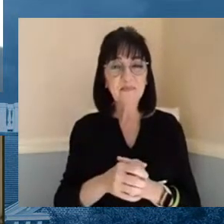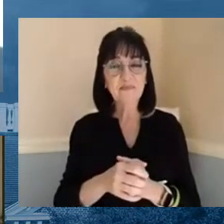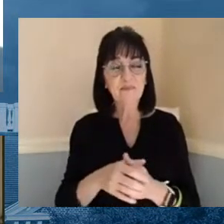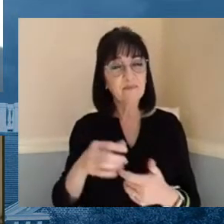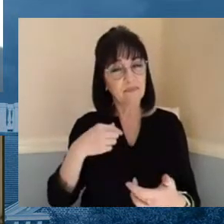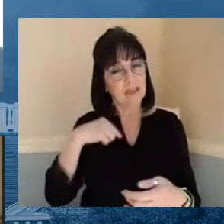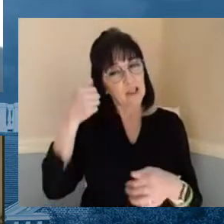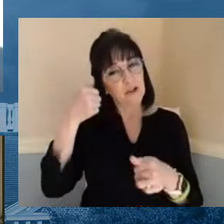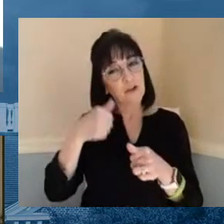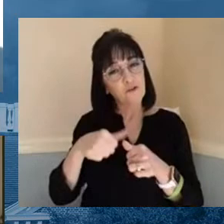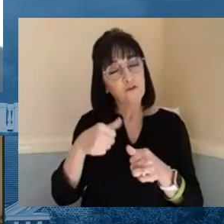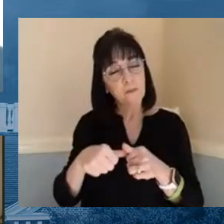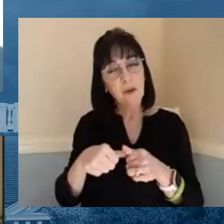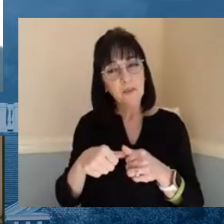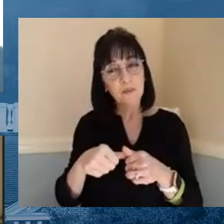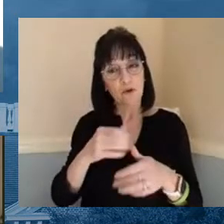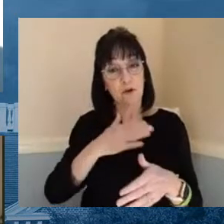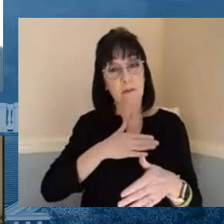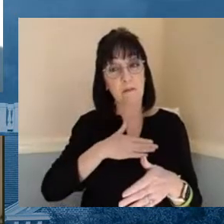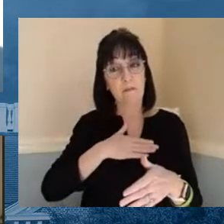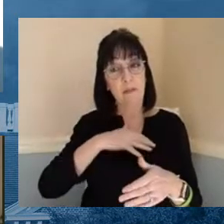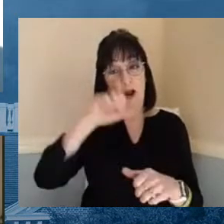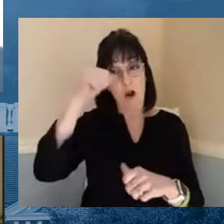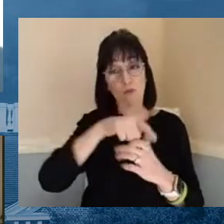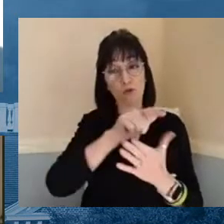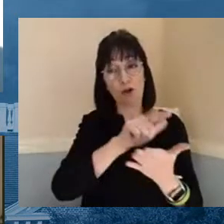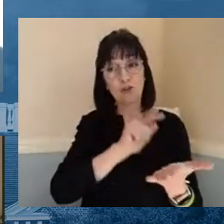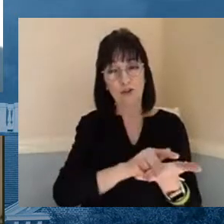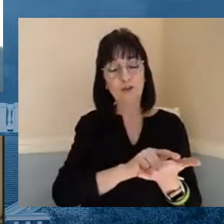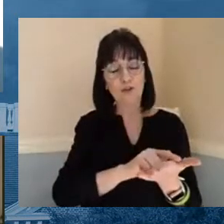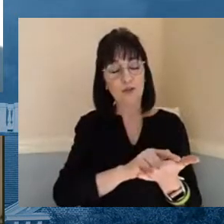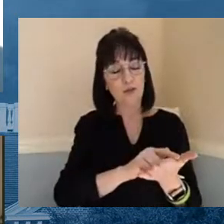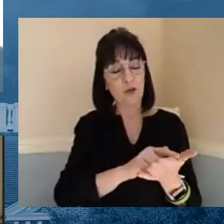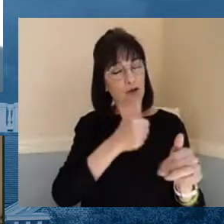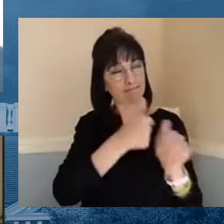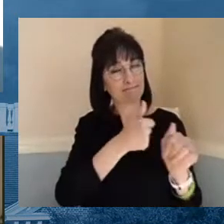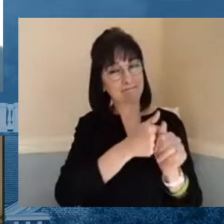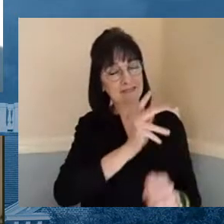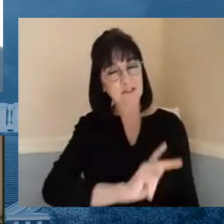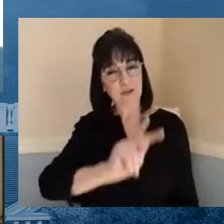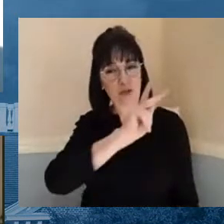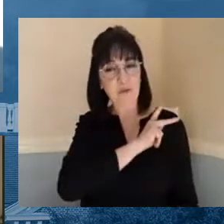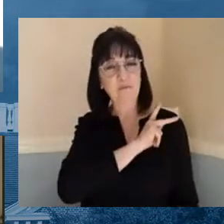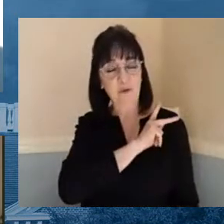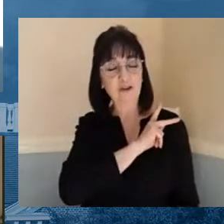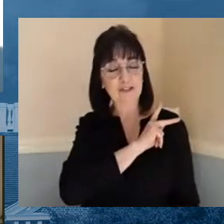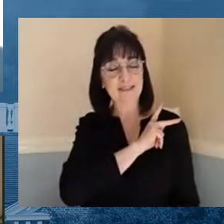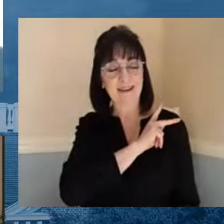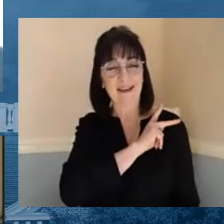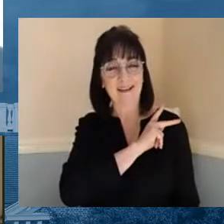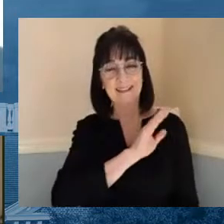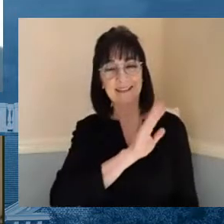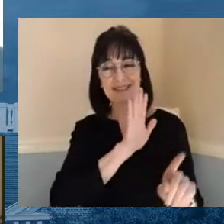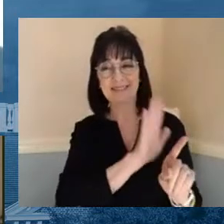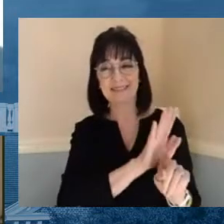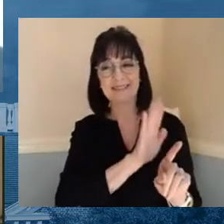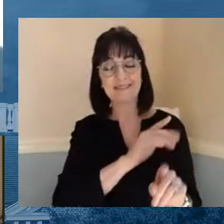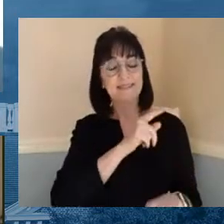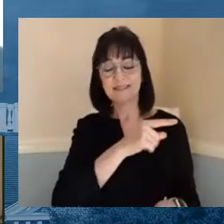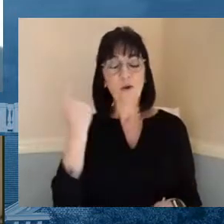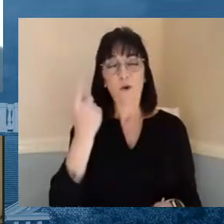my brother-in-law has a way of cutting through kind of tense and difficult times with a little bit of